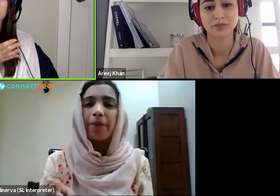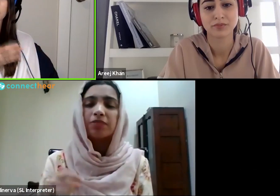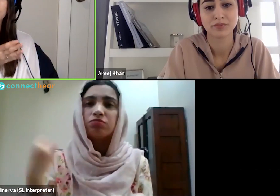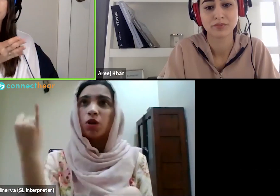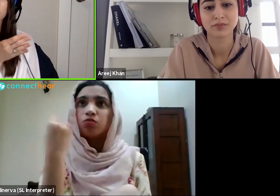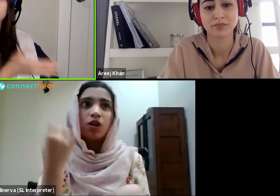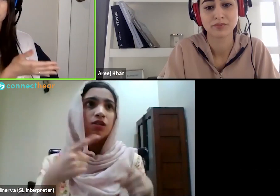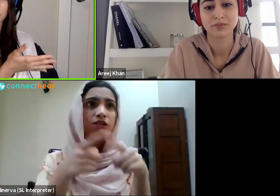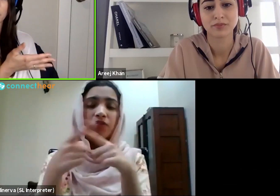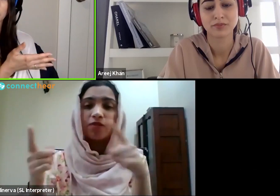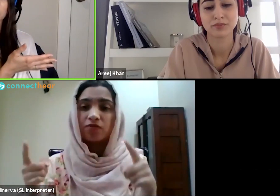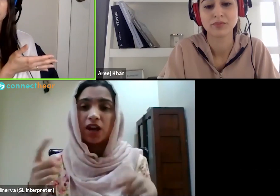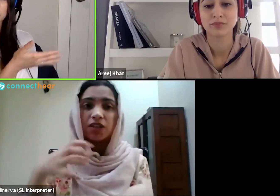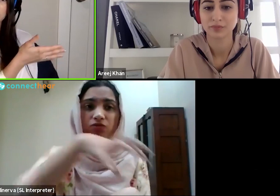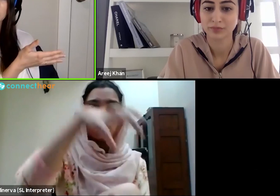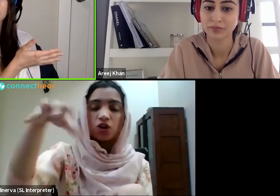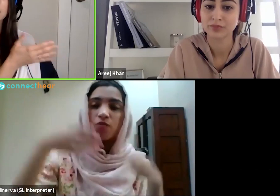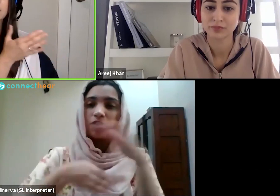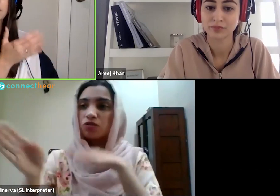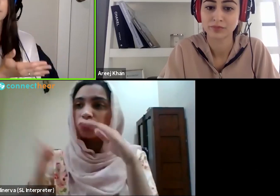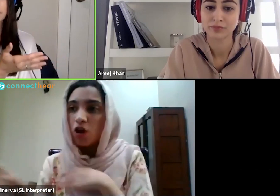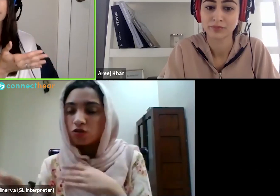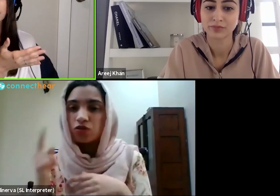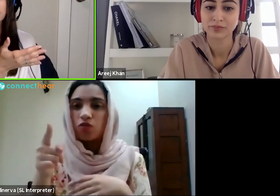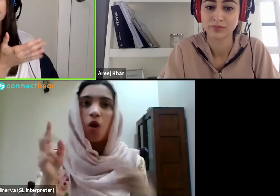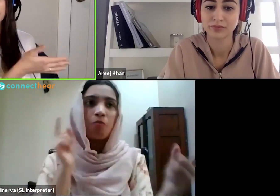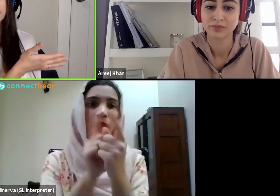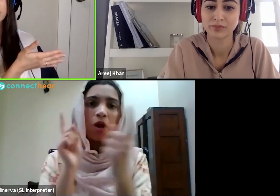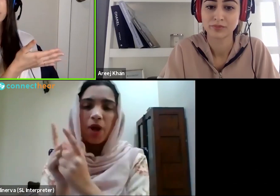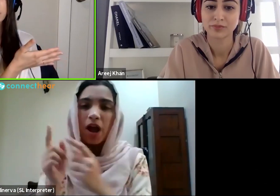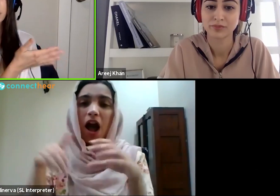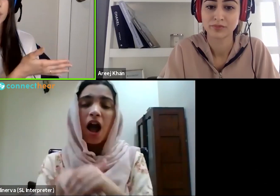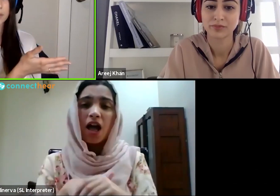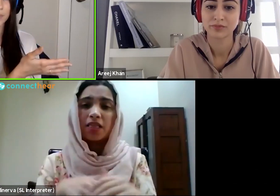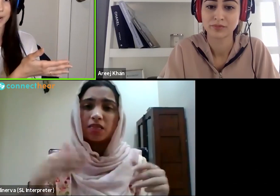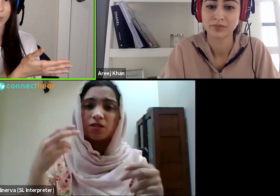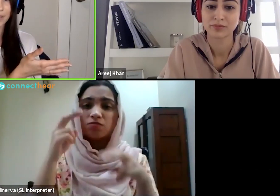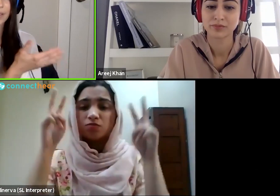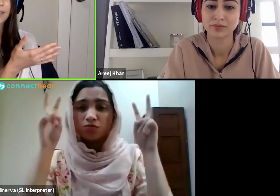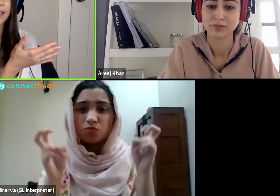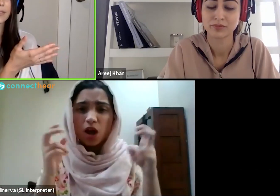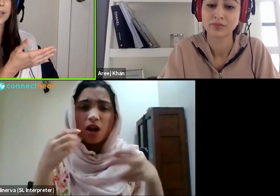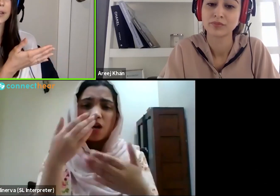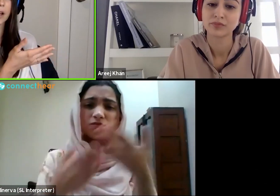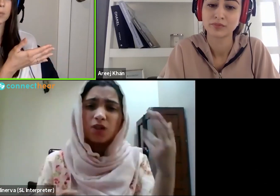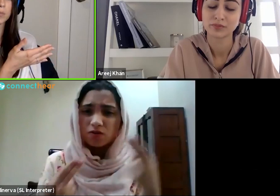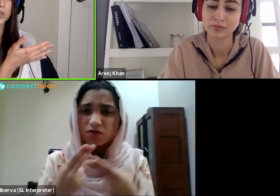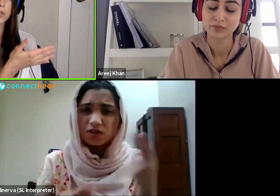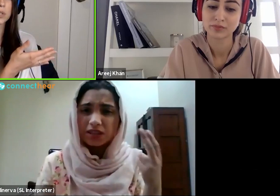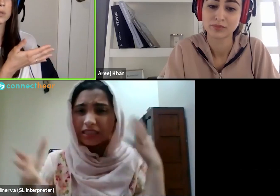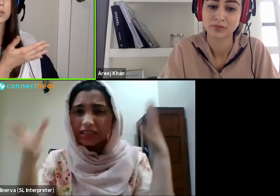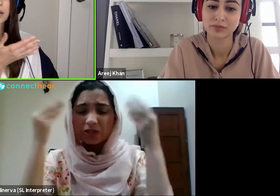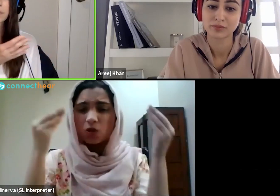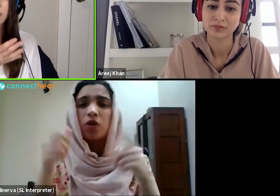I was with a special team at Helen BB Center that figured out that my diagnosis was incorrect to begin with. And then